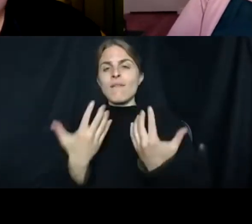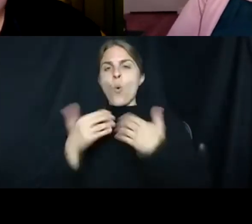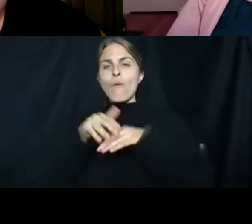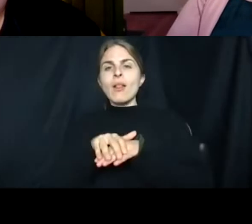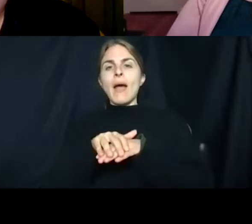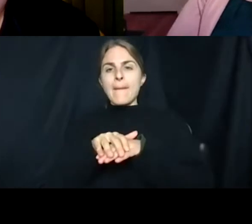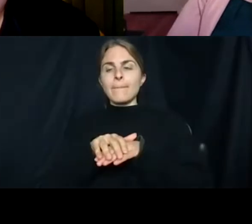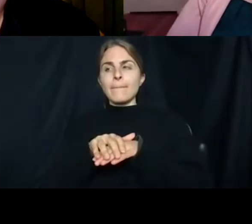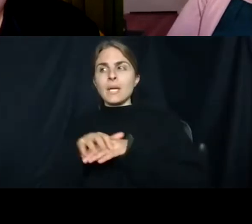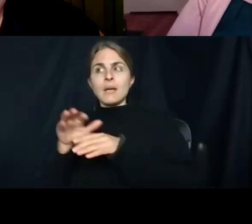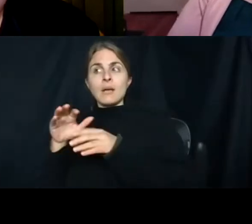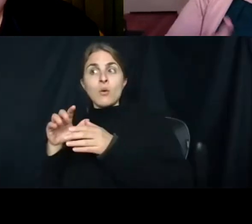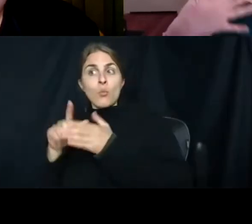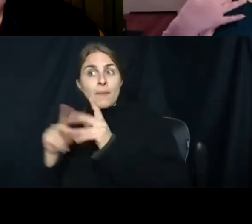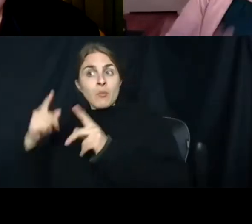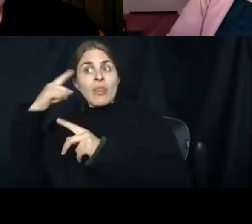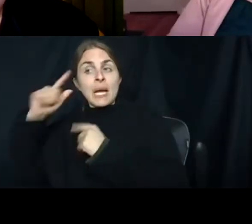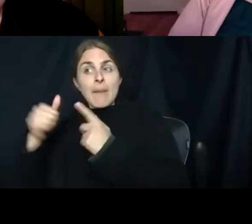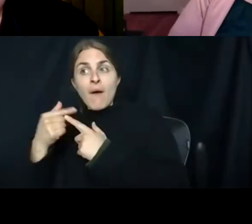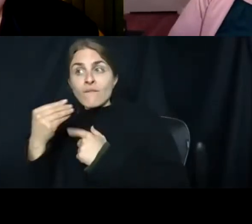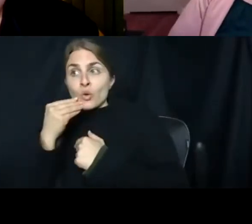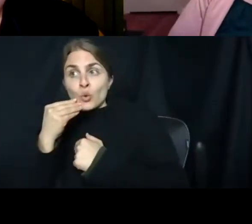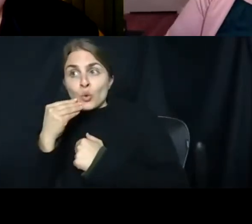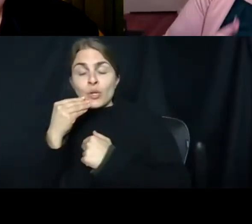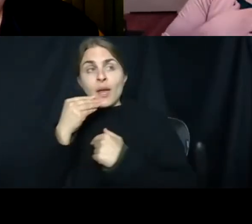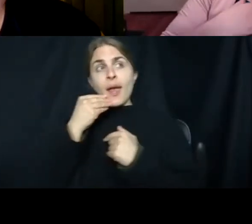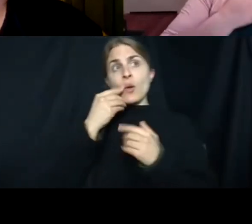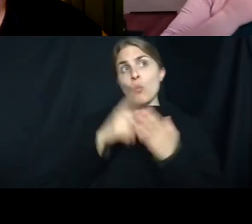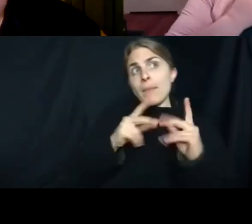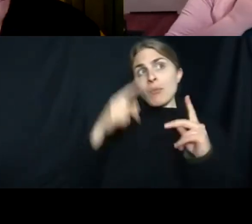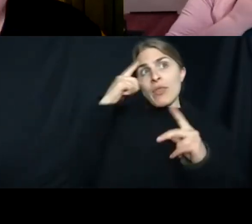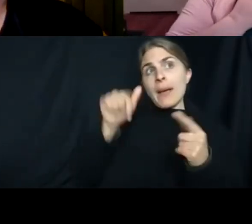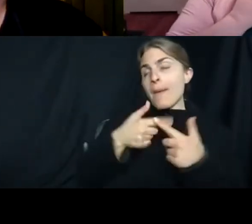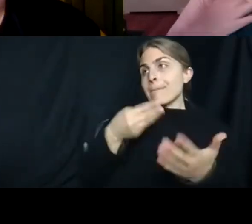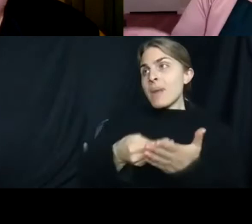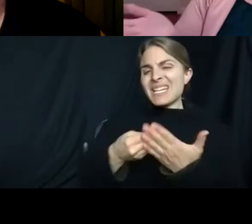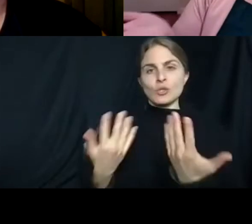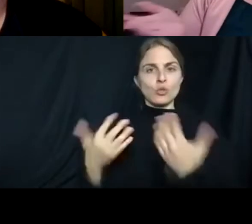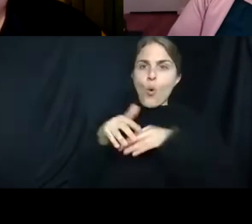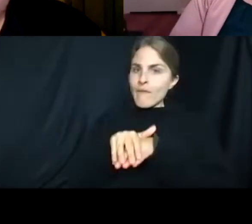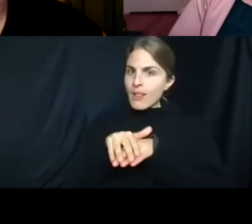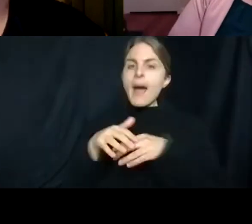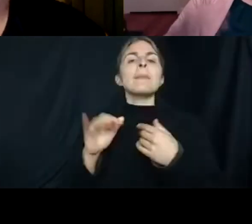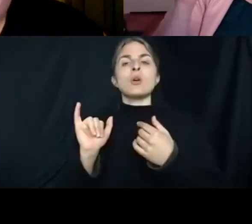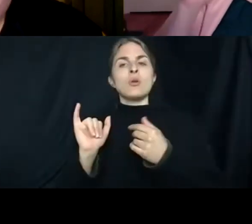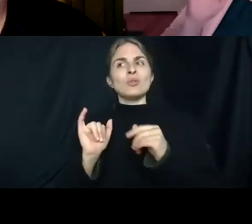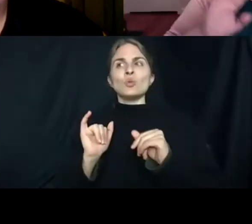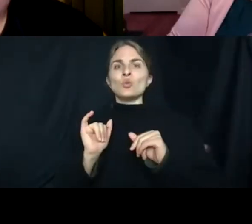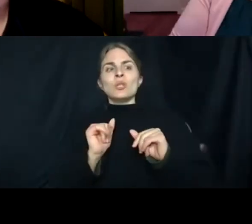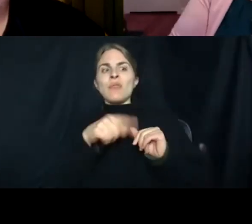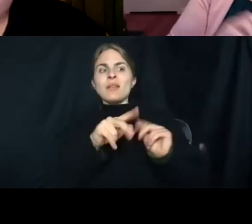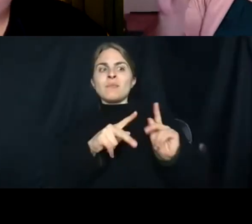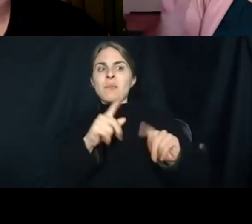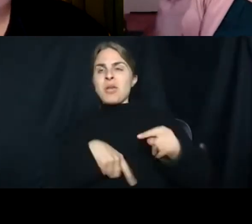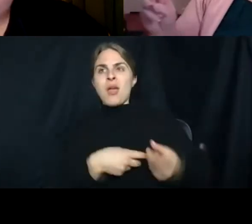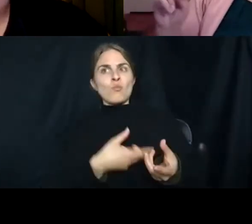way folks think about food and the way folks think about money. And so this idea that like, oh, these people can't be trusted to